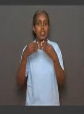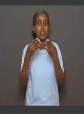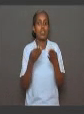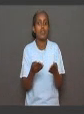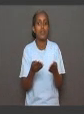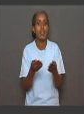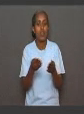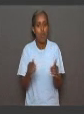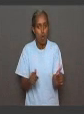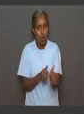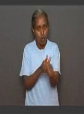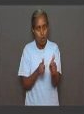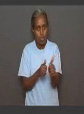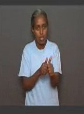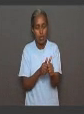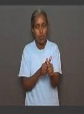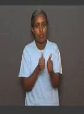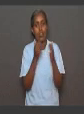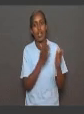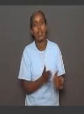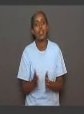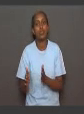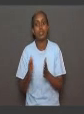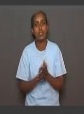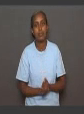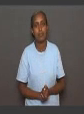the order of arrangement.